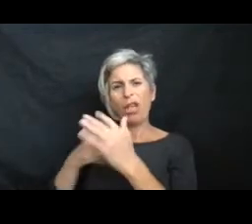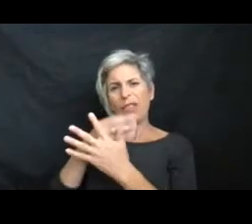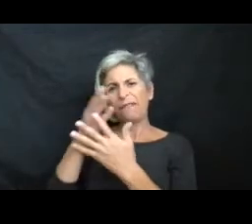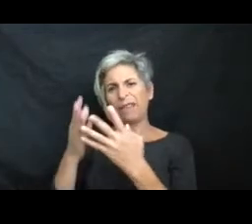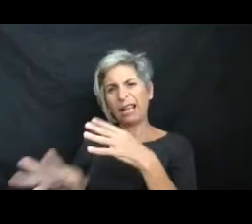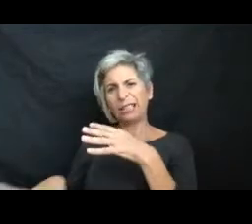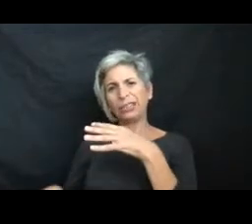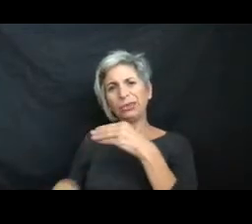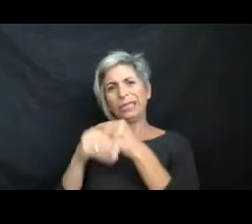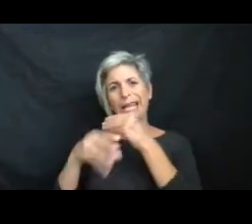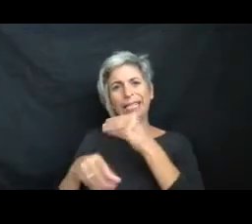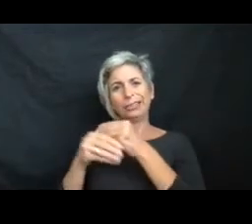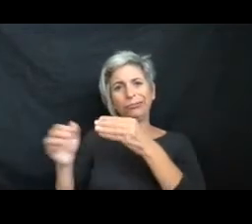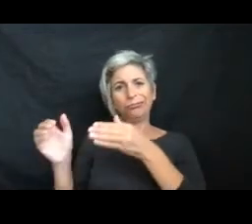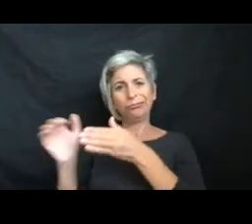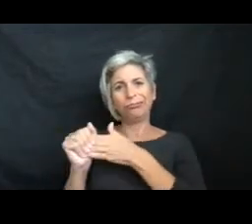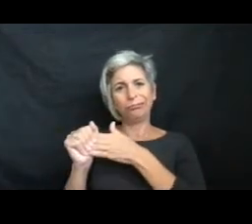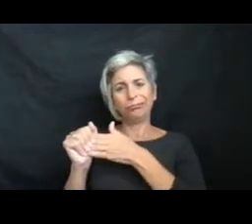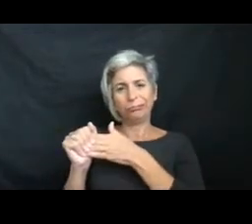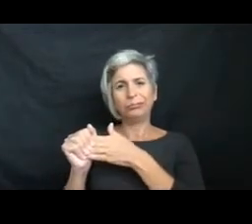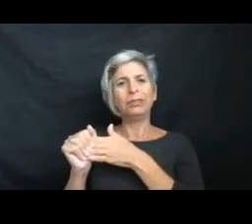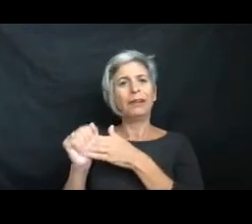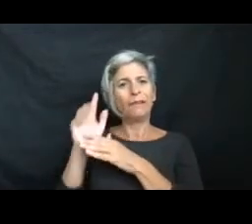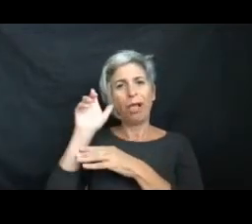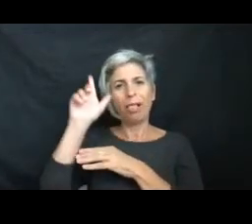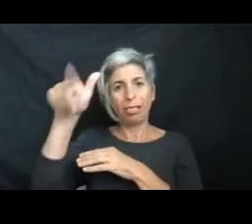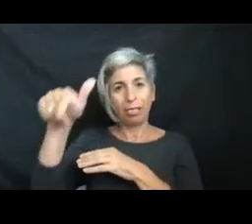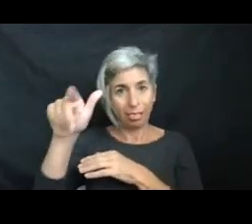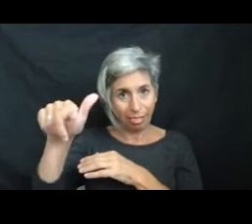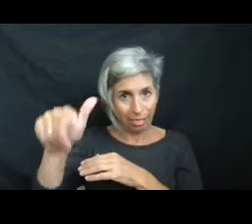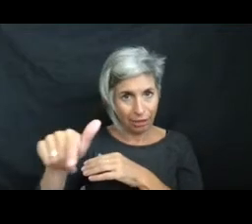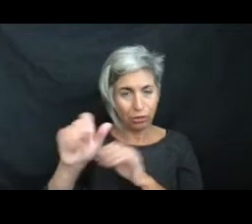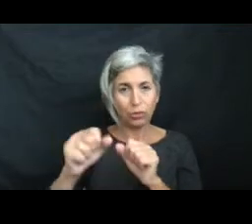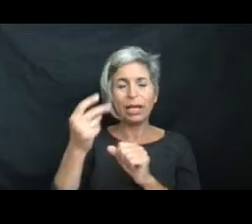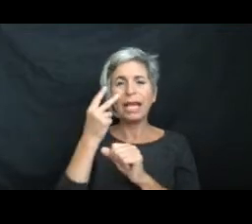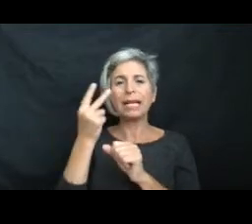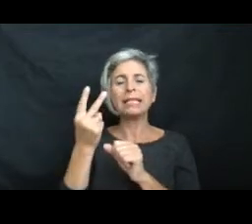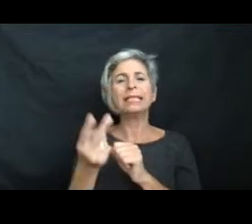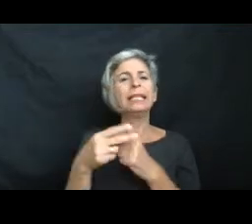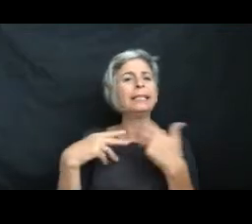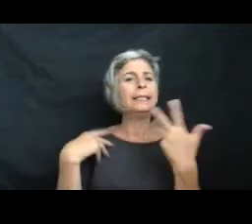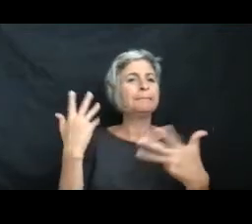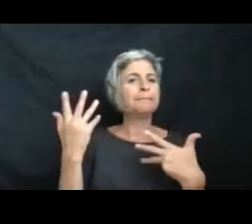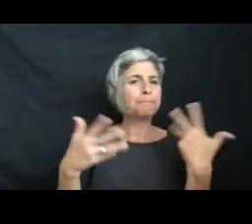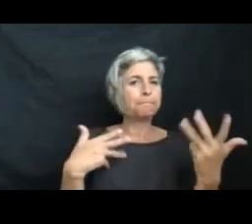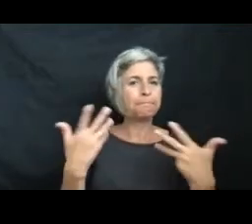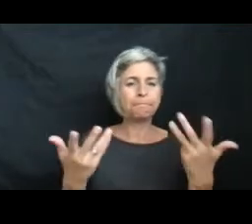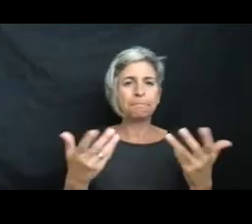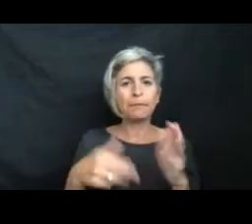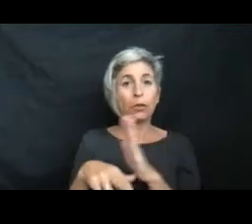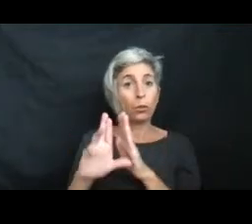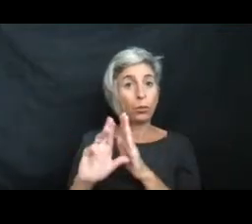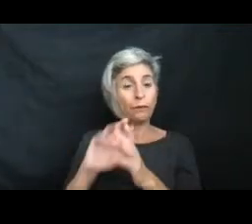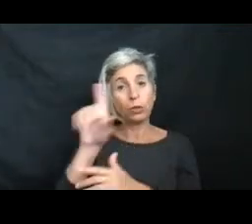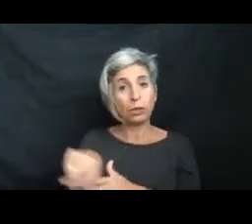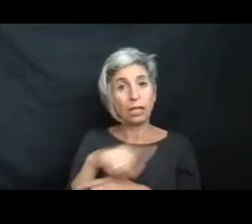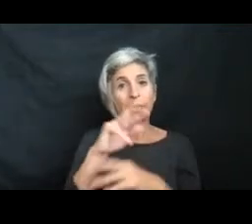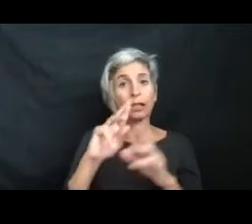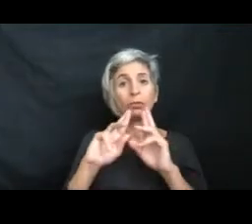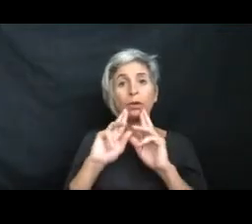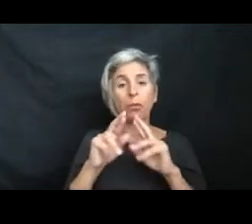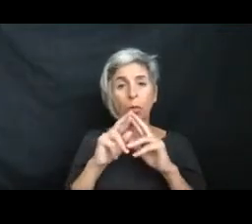attached. Further down the road, you could see the review cycle report through here